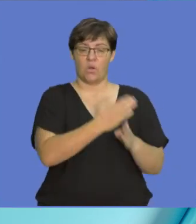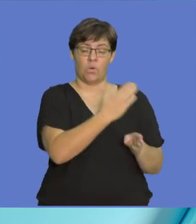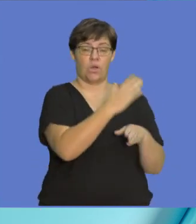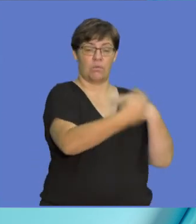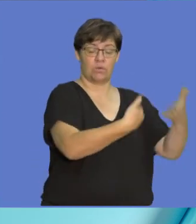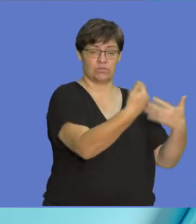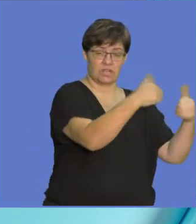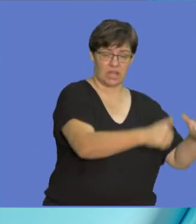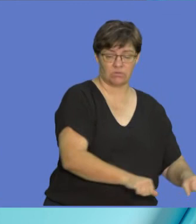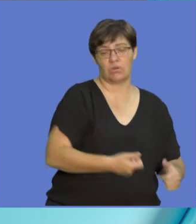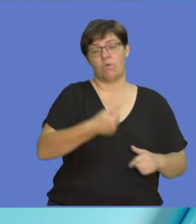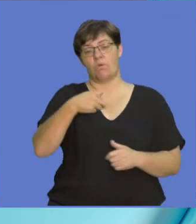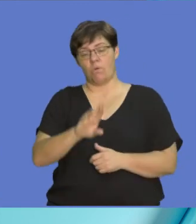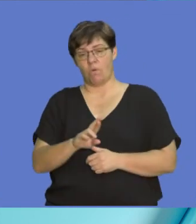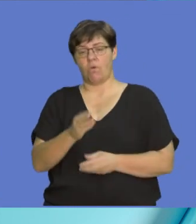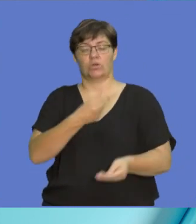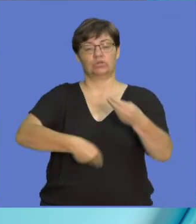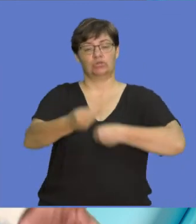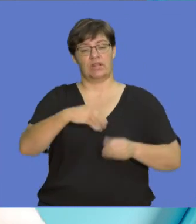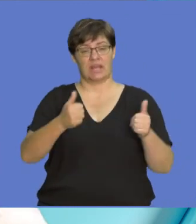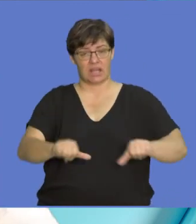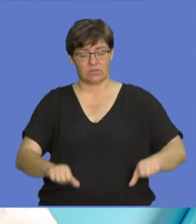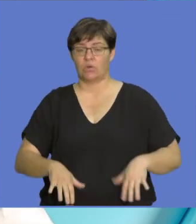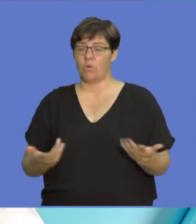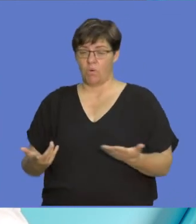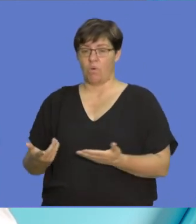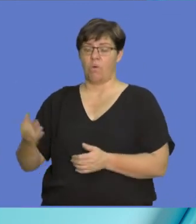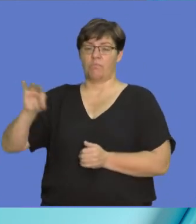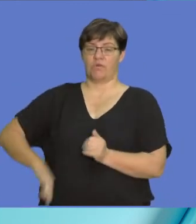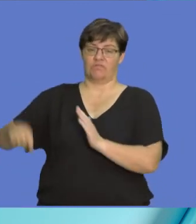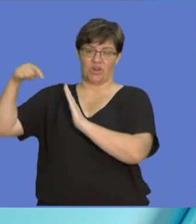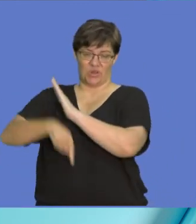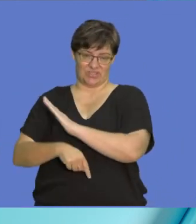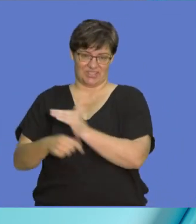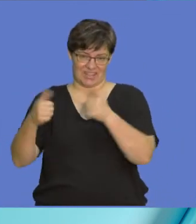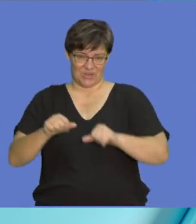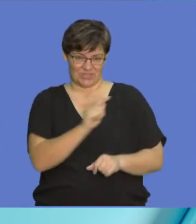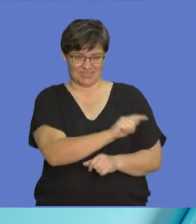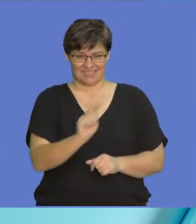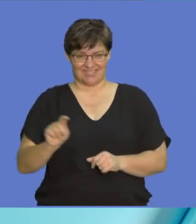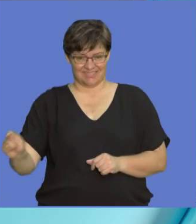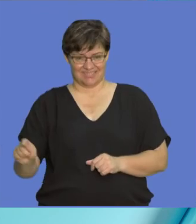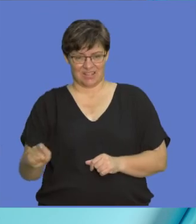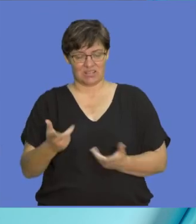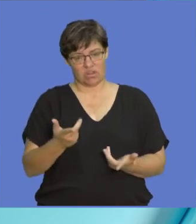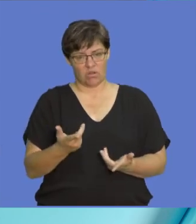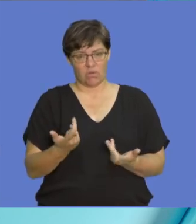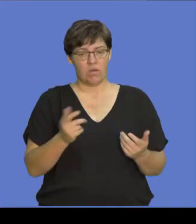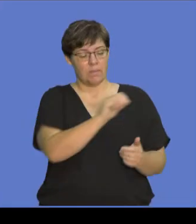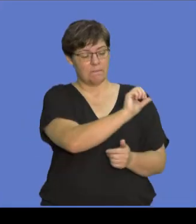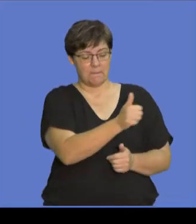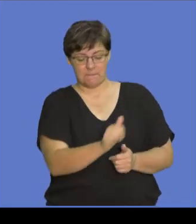account, or they go to your trading account or your profit and loss account. Okay, that's just the flow of information that you need to know